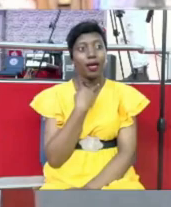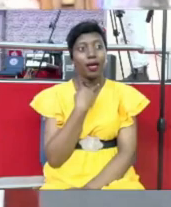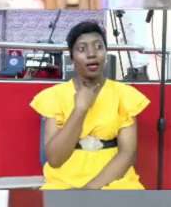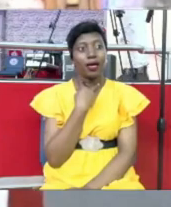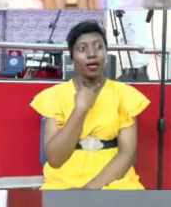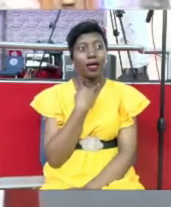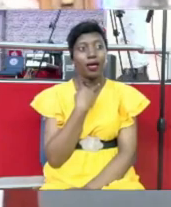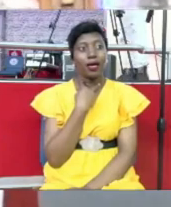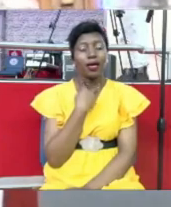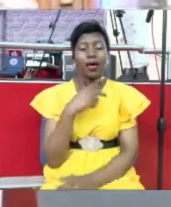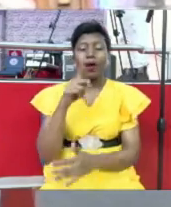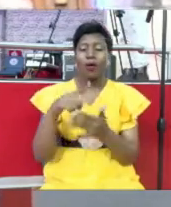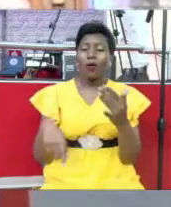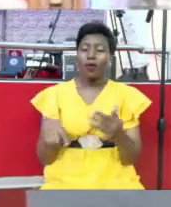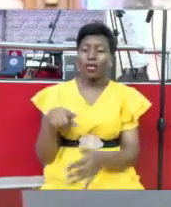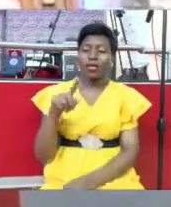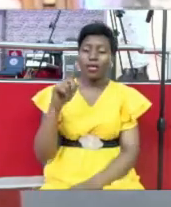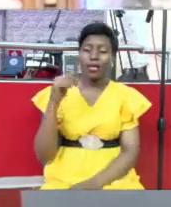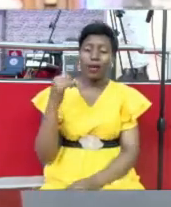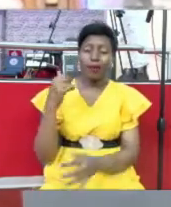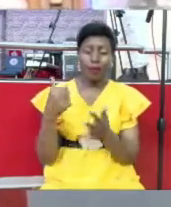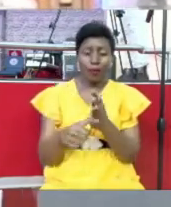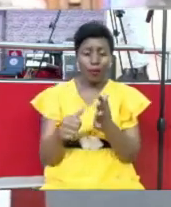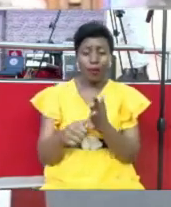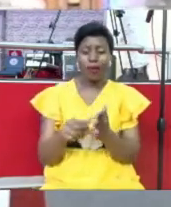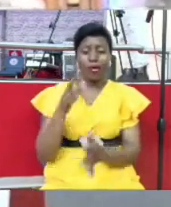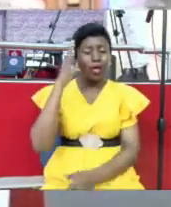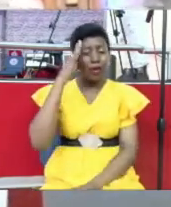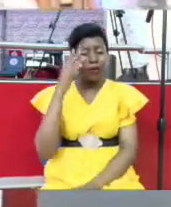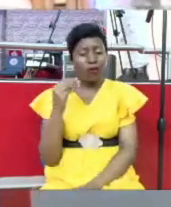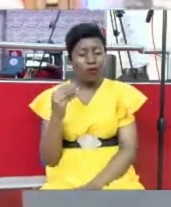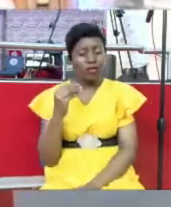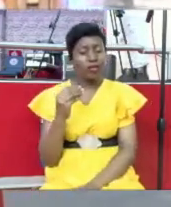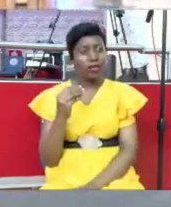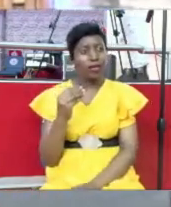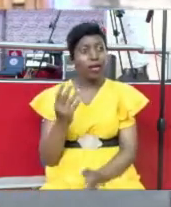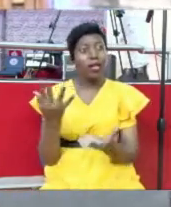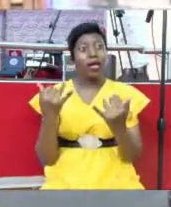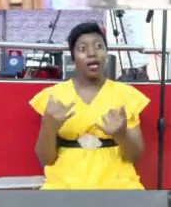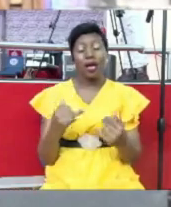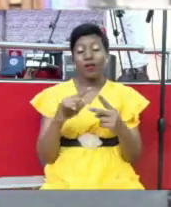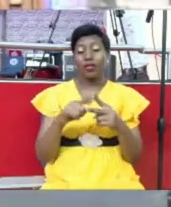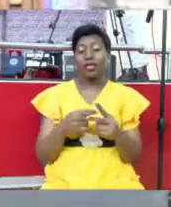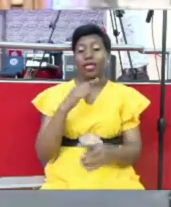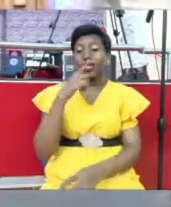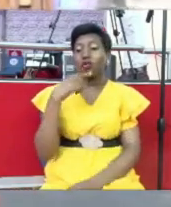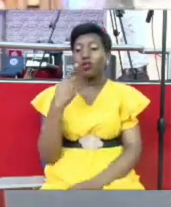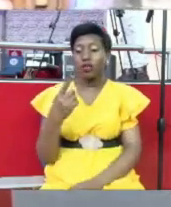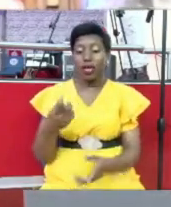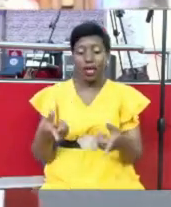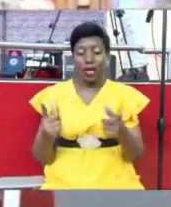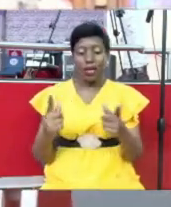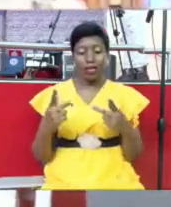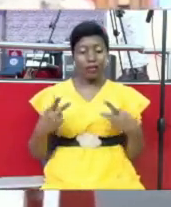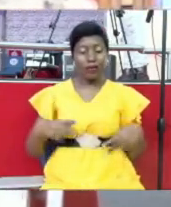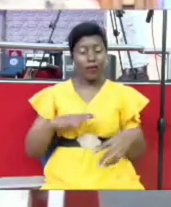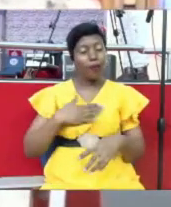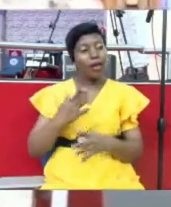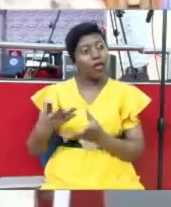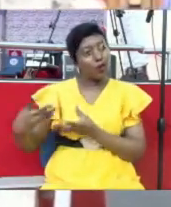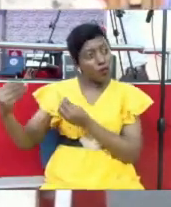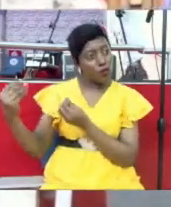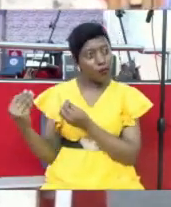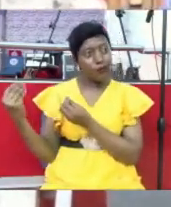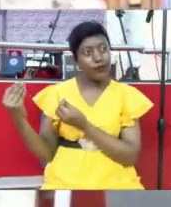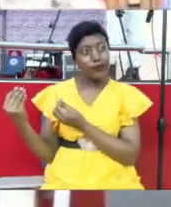wrong with this Moses man? Musa huyu shida yake basi ni nini? Now he is beginning to say let my people go. Ya kwamba sasa anaanza kuambia watu